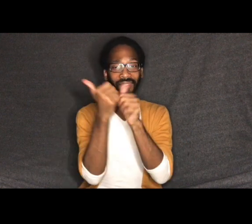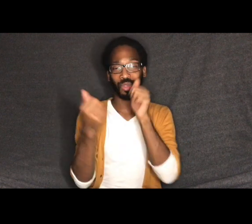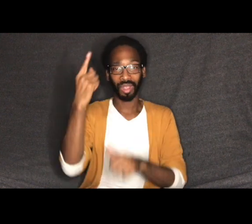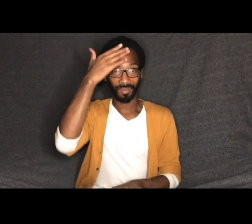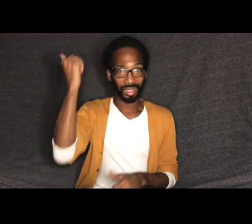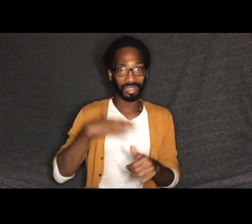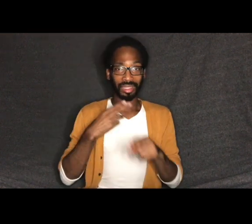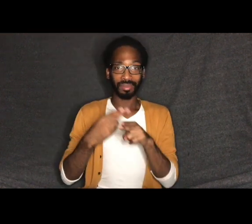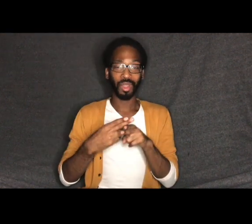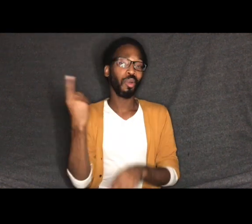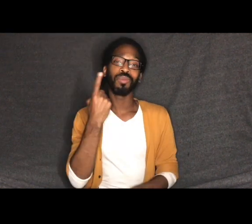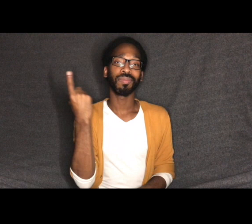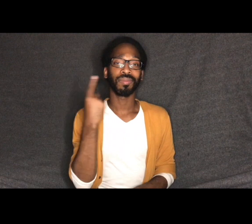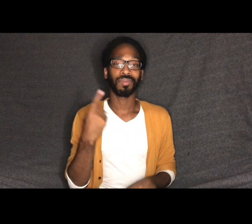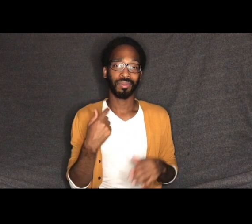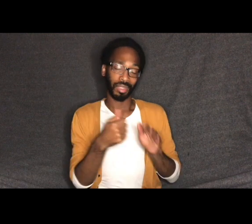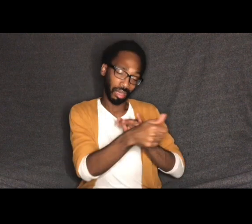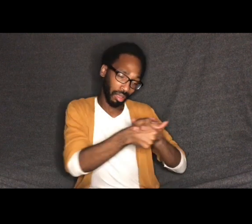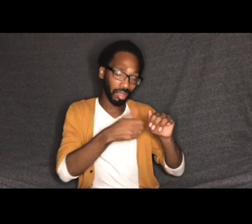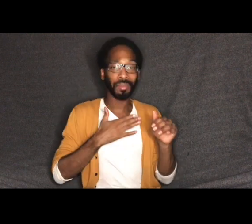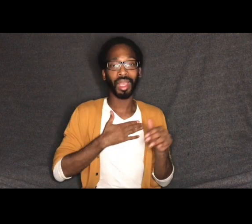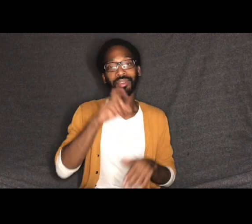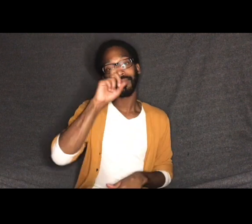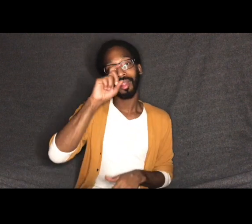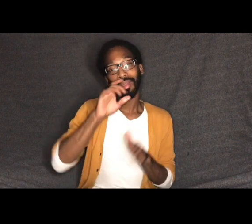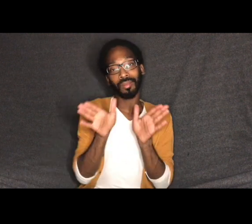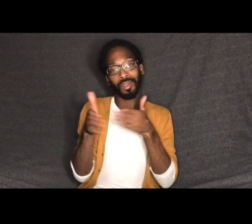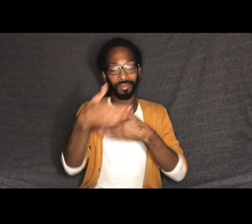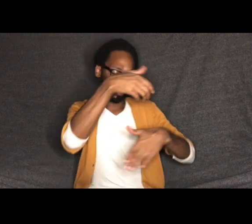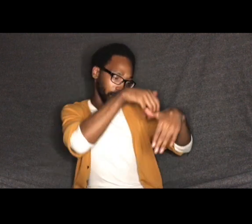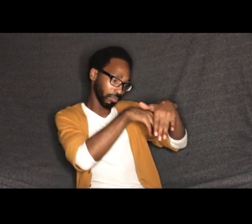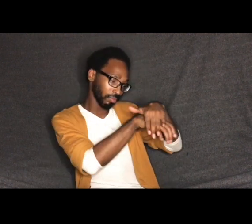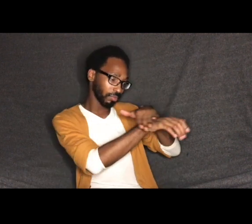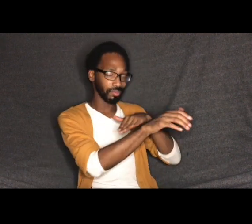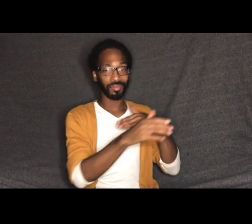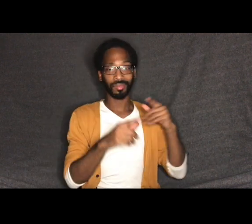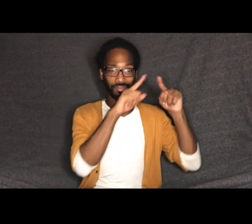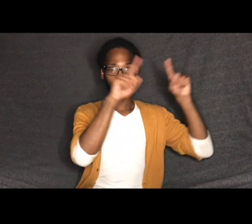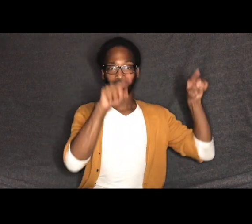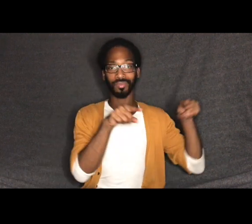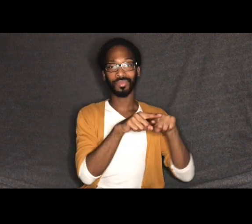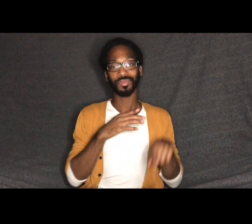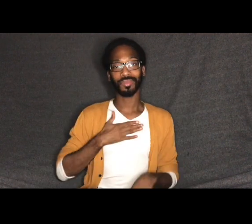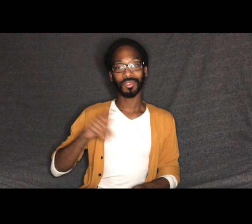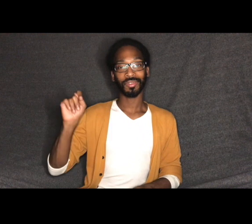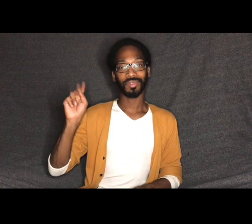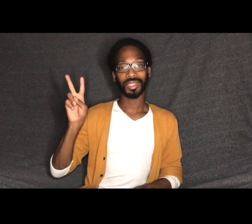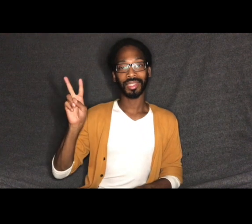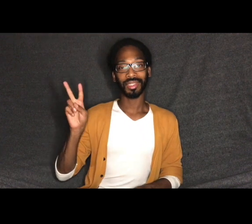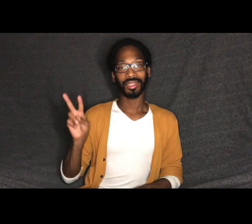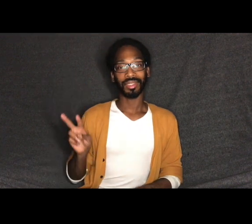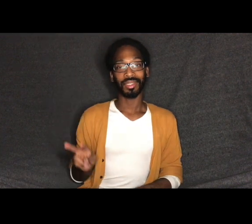in, everyone always forgets my name. I hide my box of Barbies in the